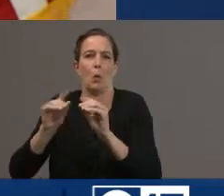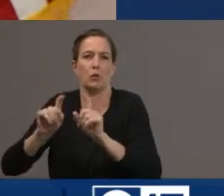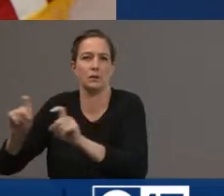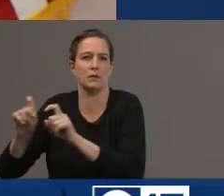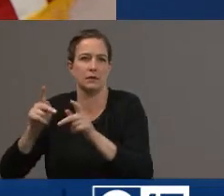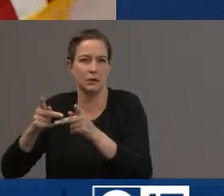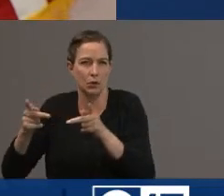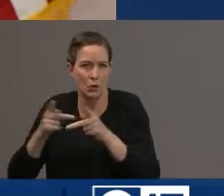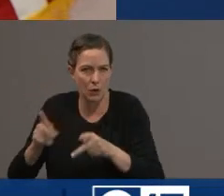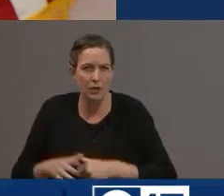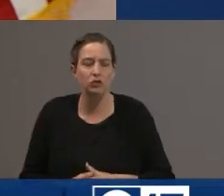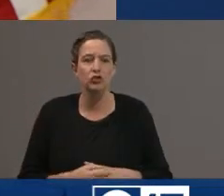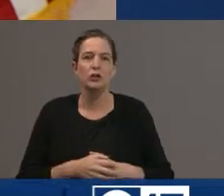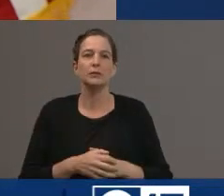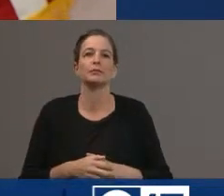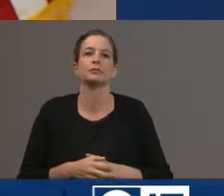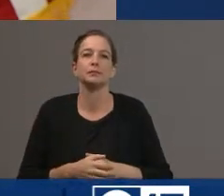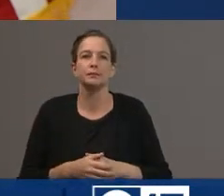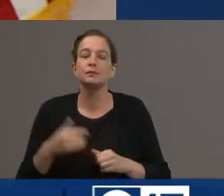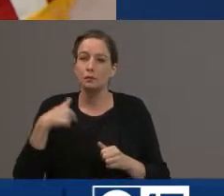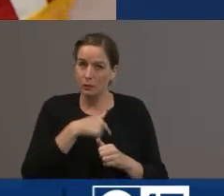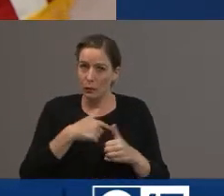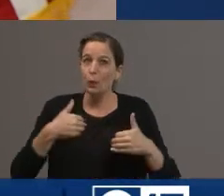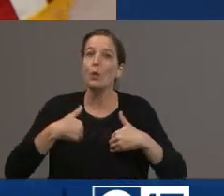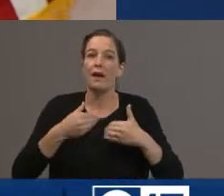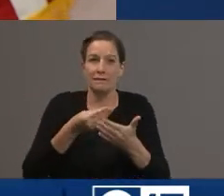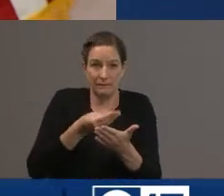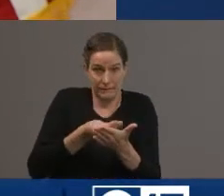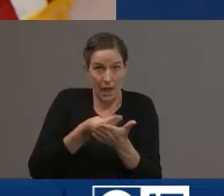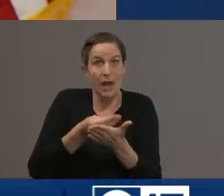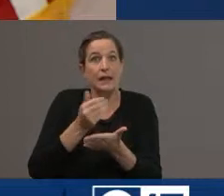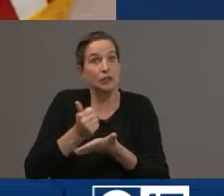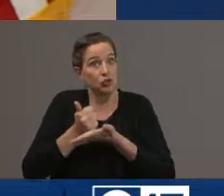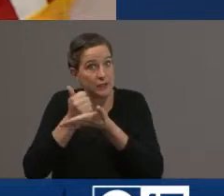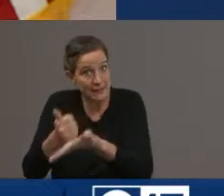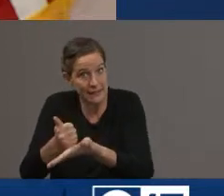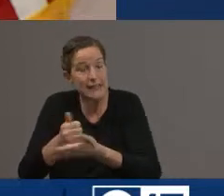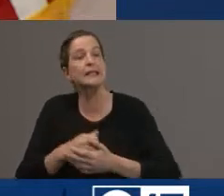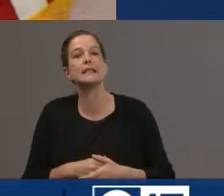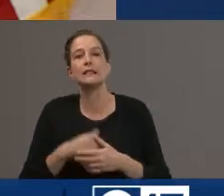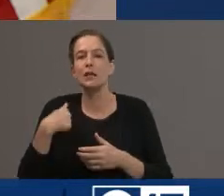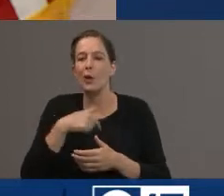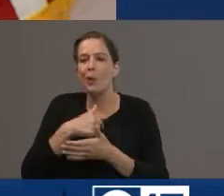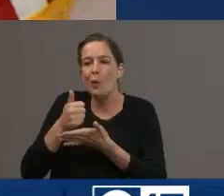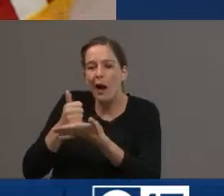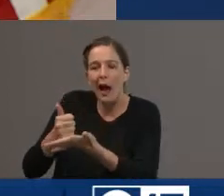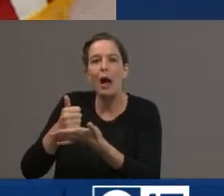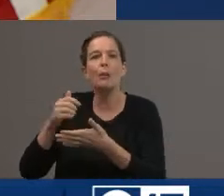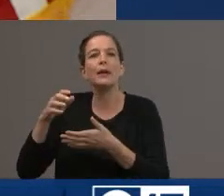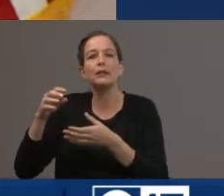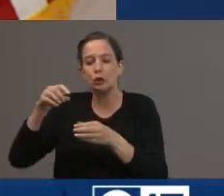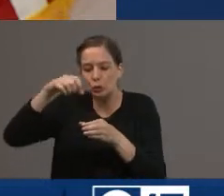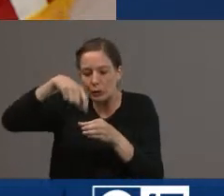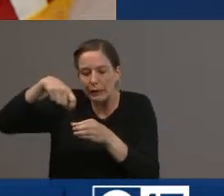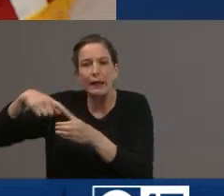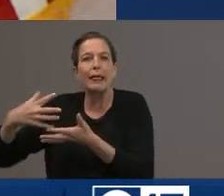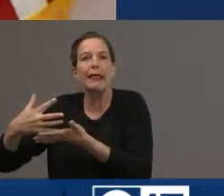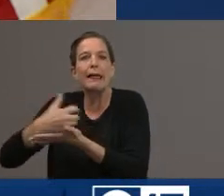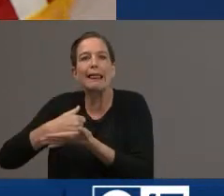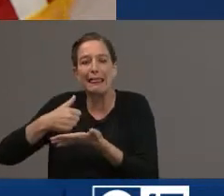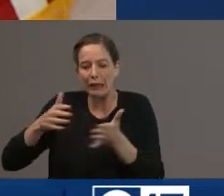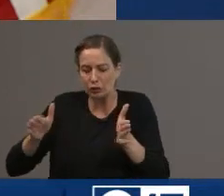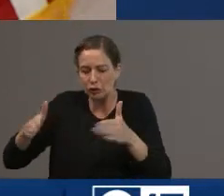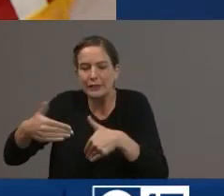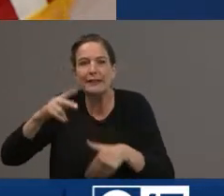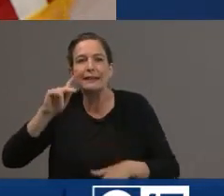contract support for financial assistance. We're assisting with getting them collection kits, the National Guard to assist